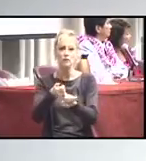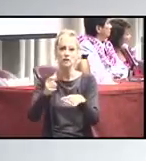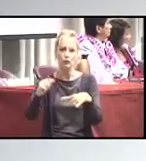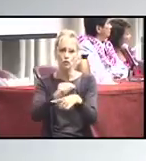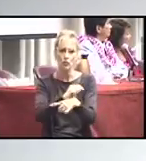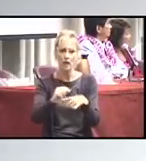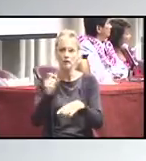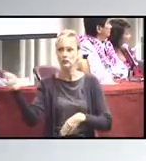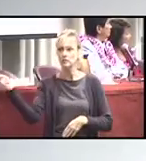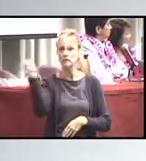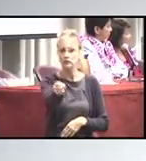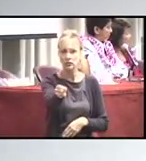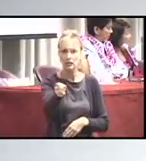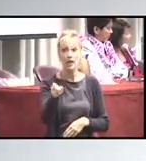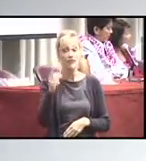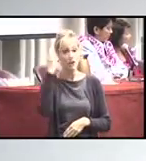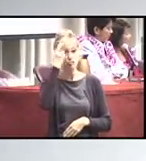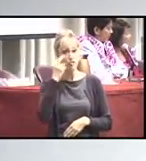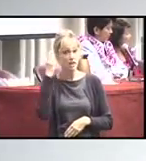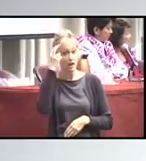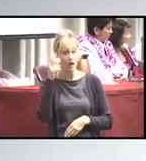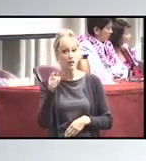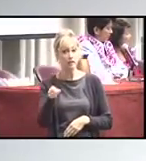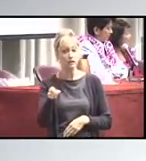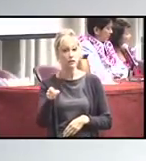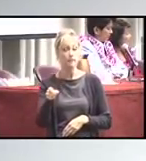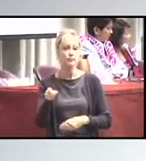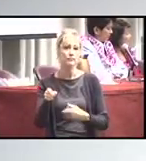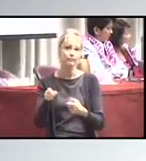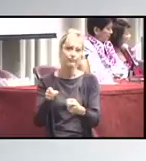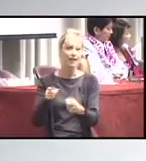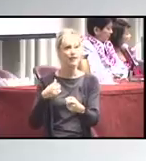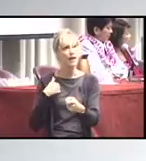put in that situation. They realized that they had